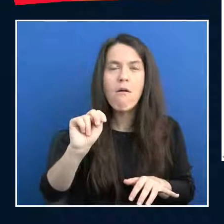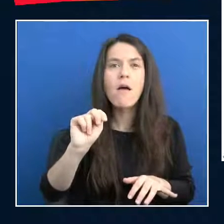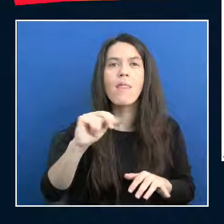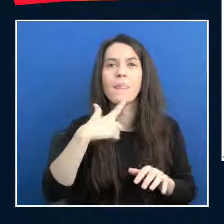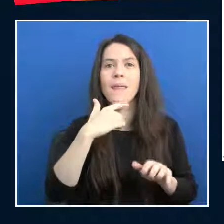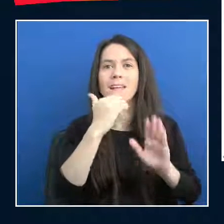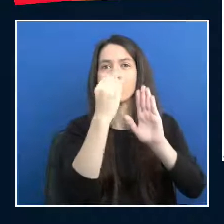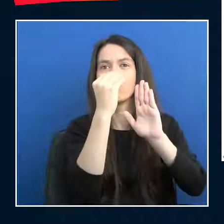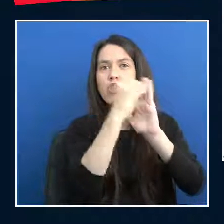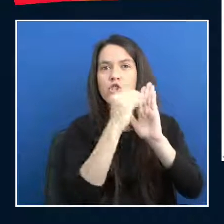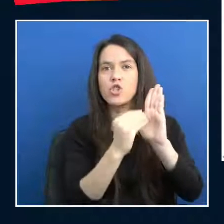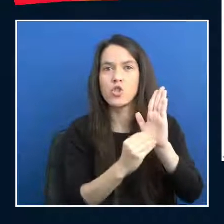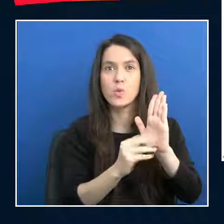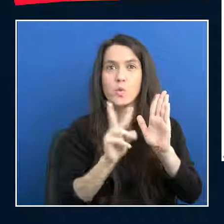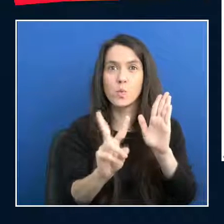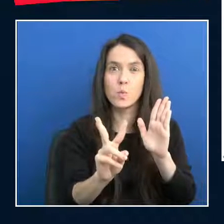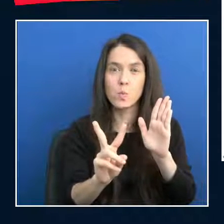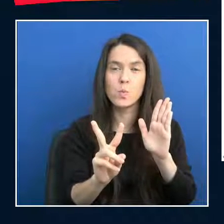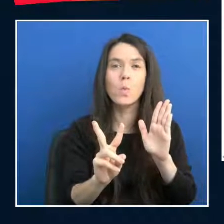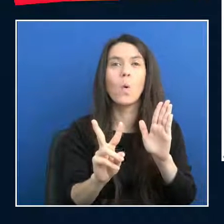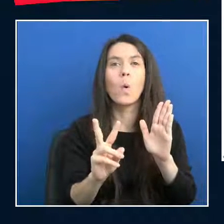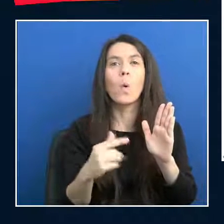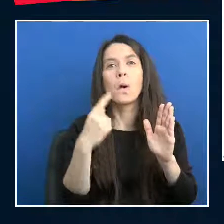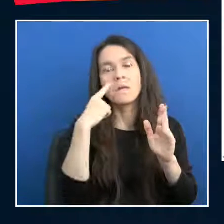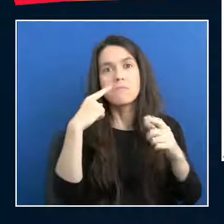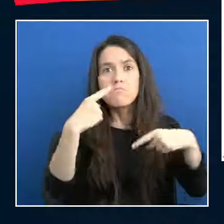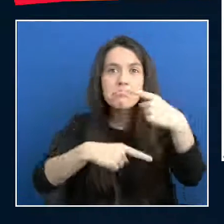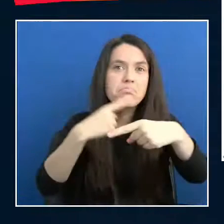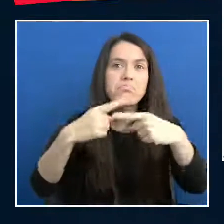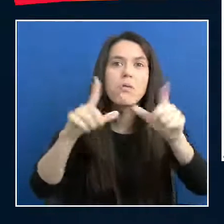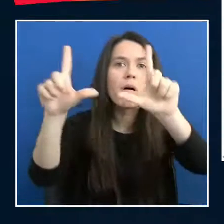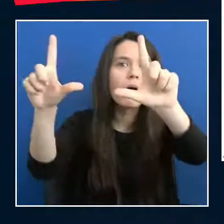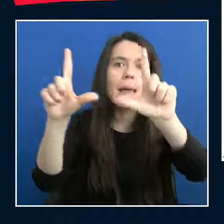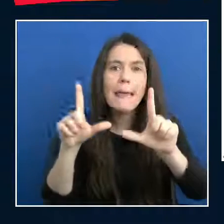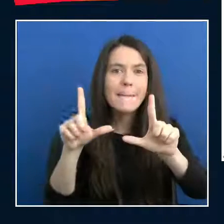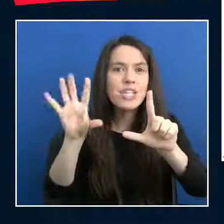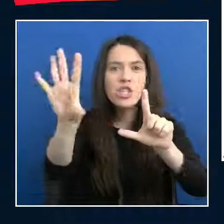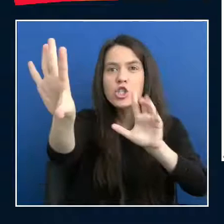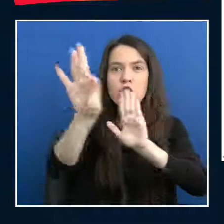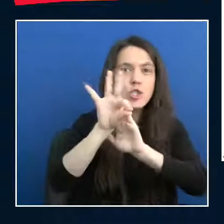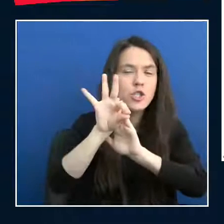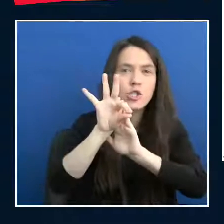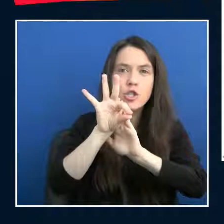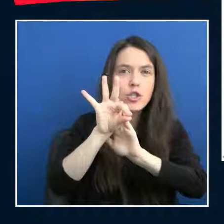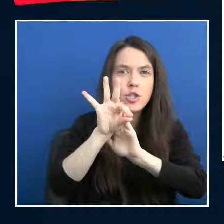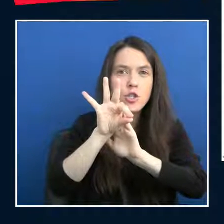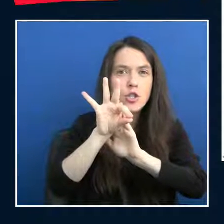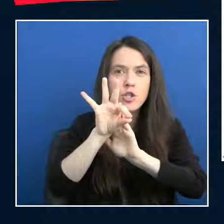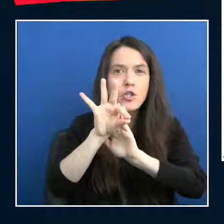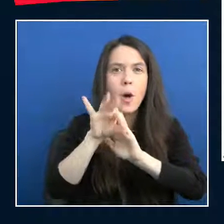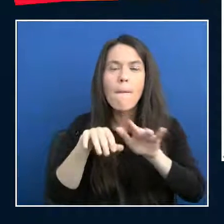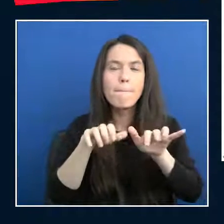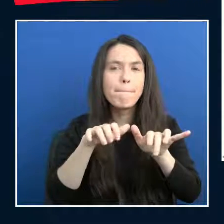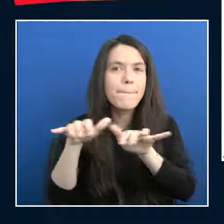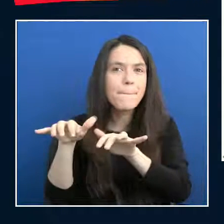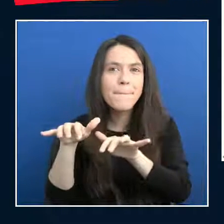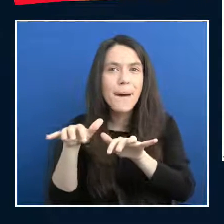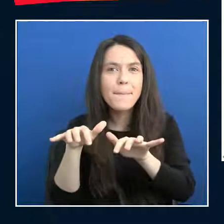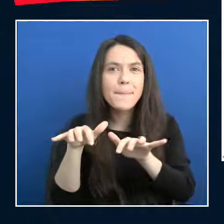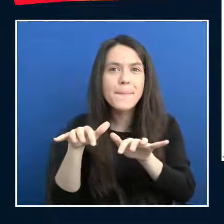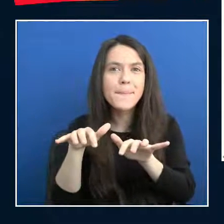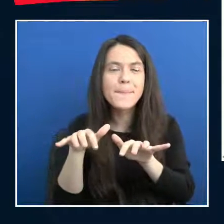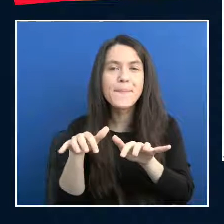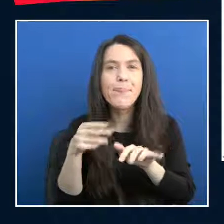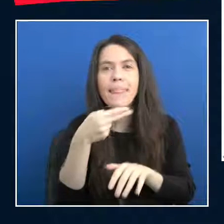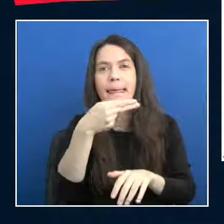on your machine. Then you pull whatever image you want to, just tag it with your registry name,